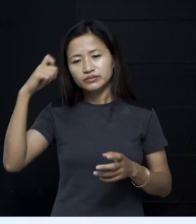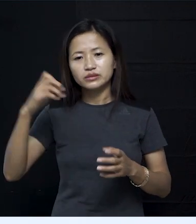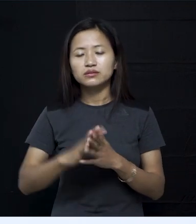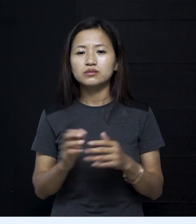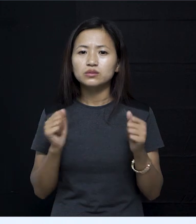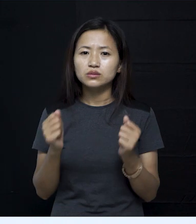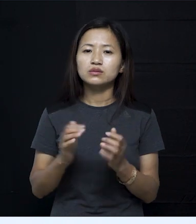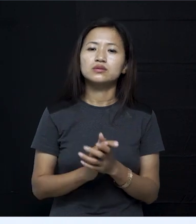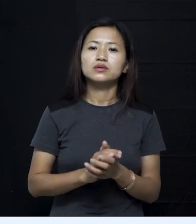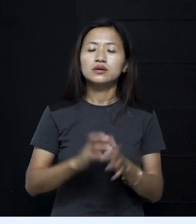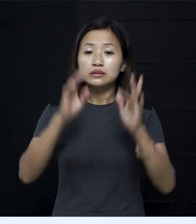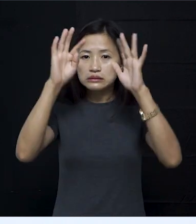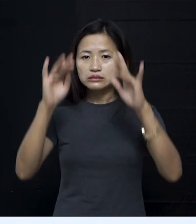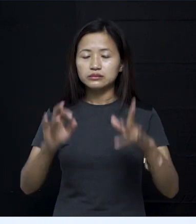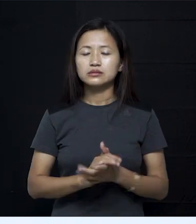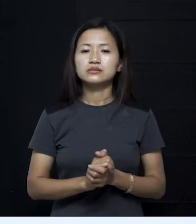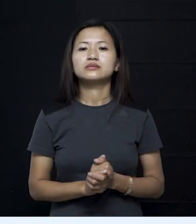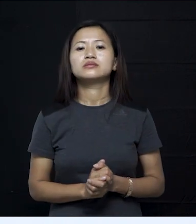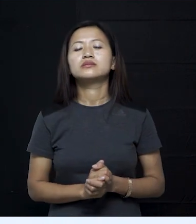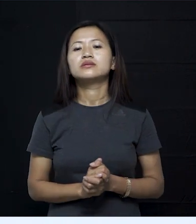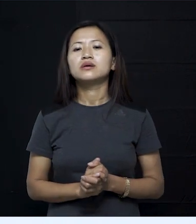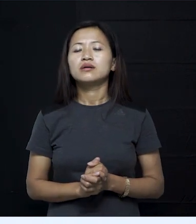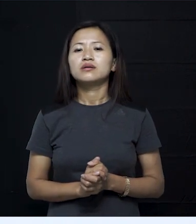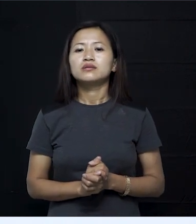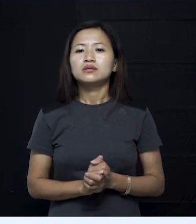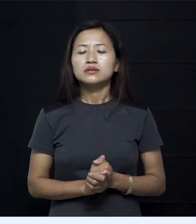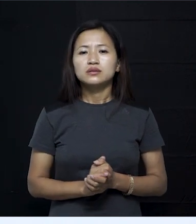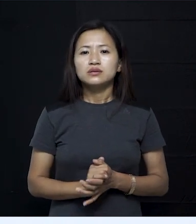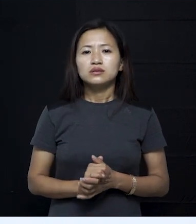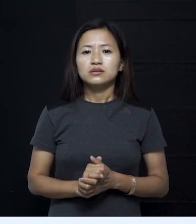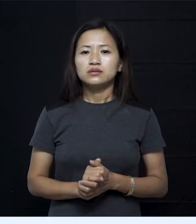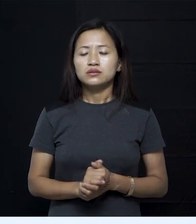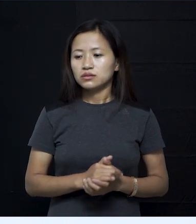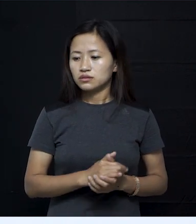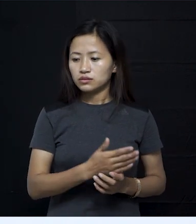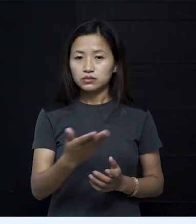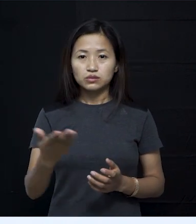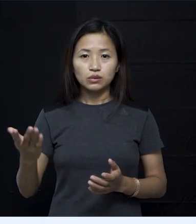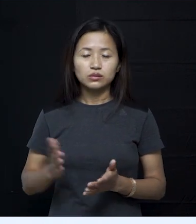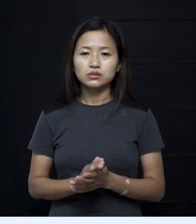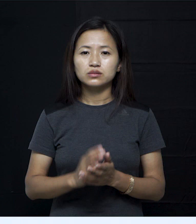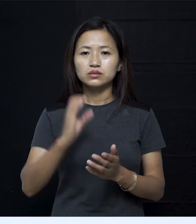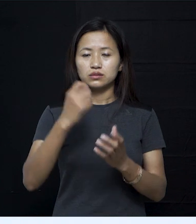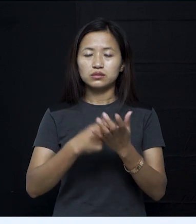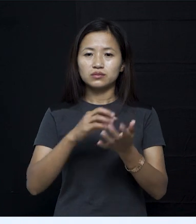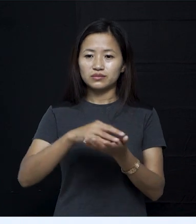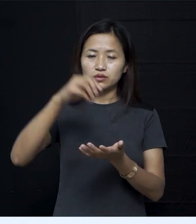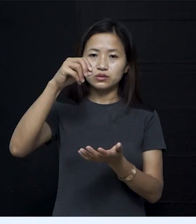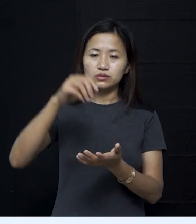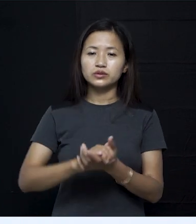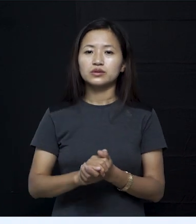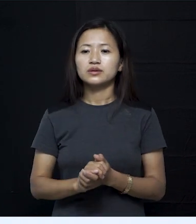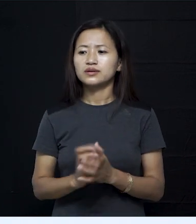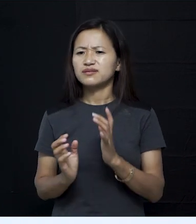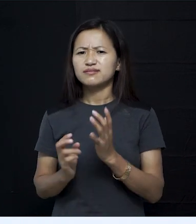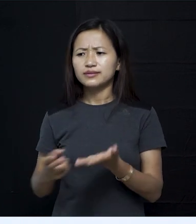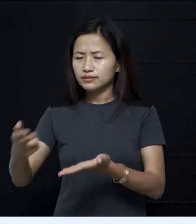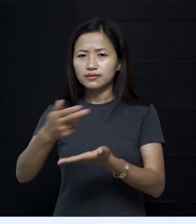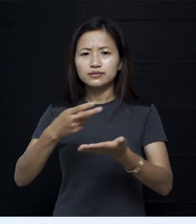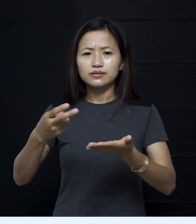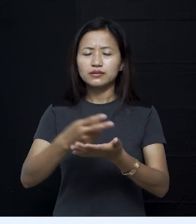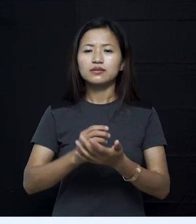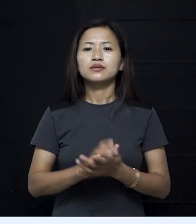these are called as Rabi crops, okay? Then the second one, we call it as the Kharif, okay? Now regarding these